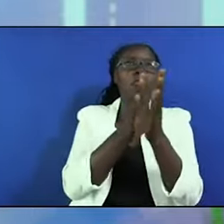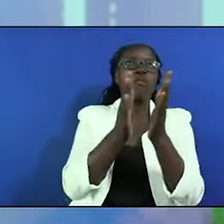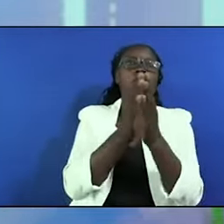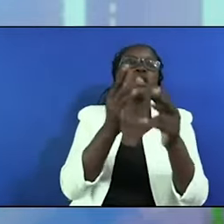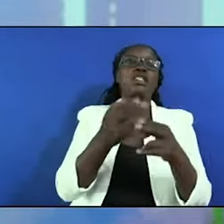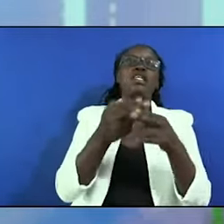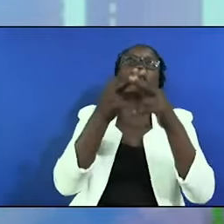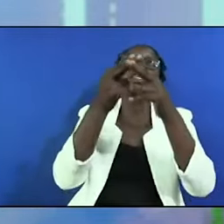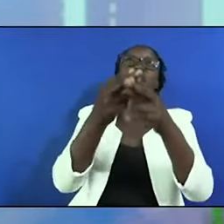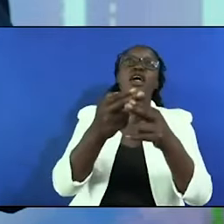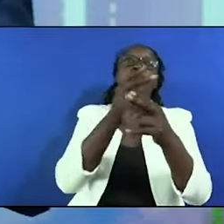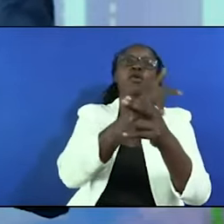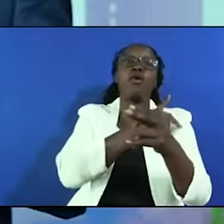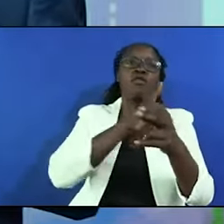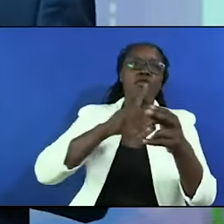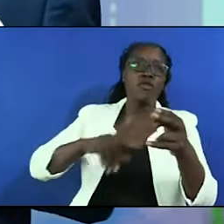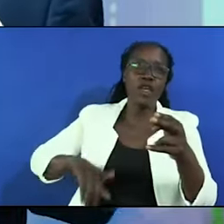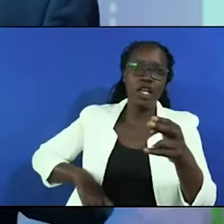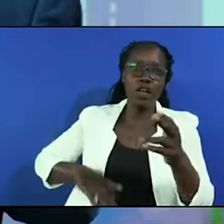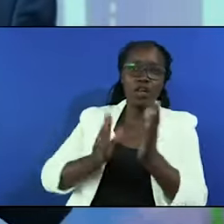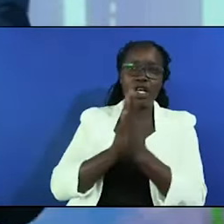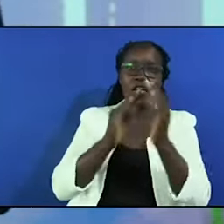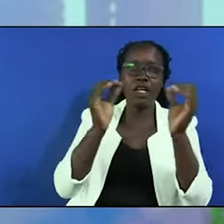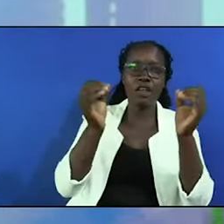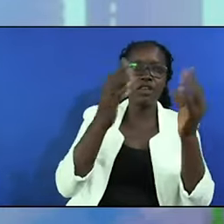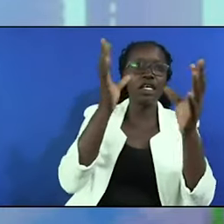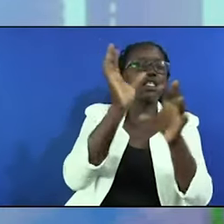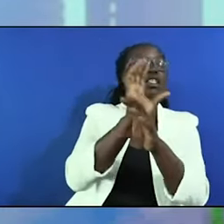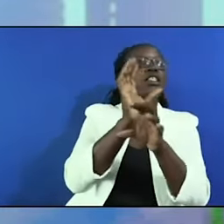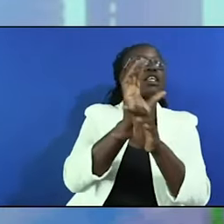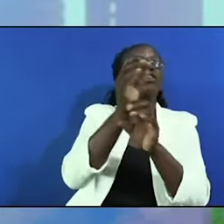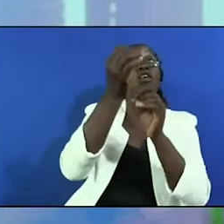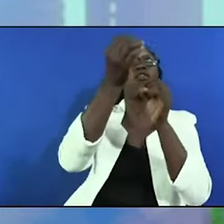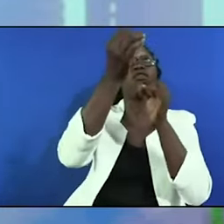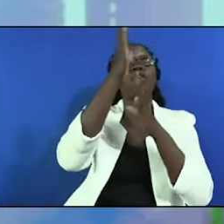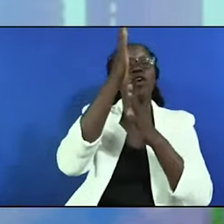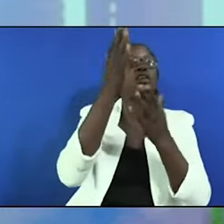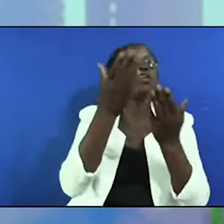Praise the name of the Lord, the living church of God.